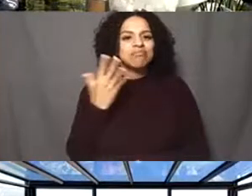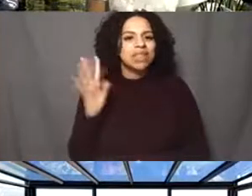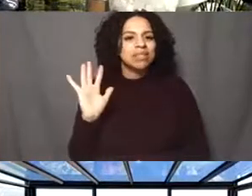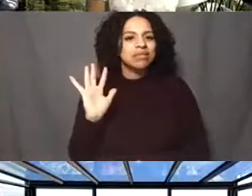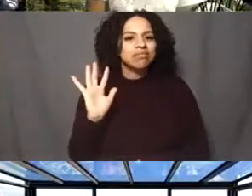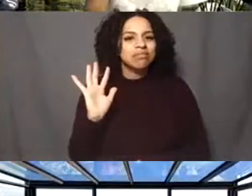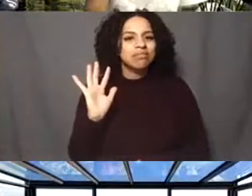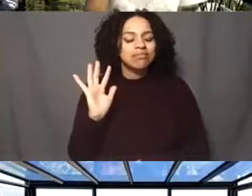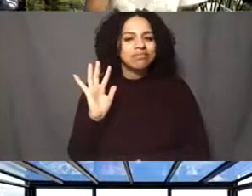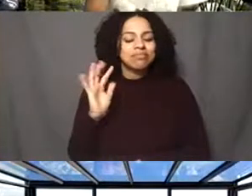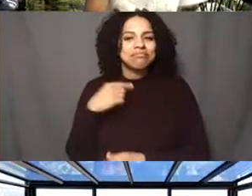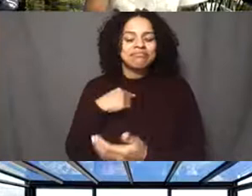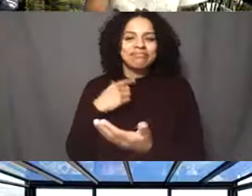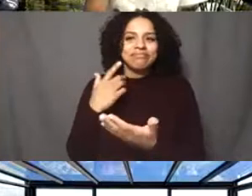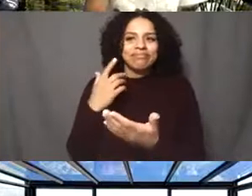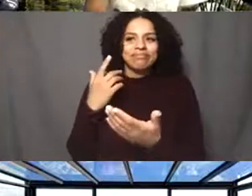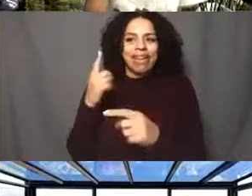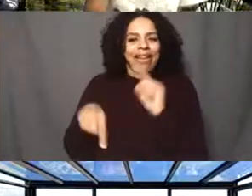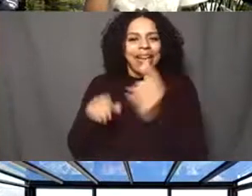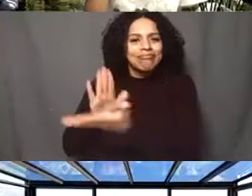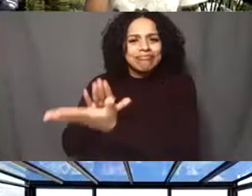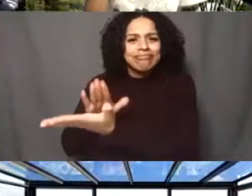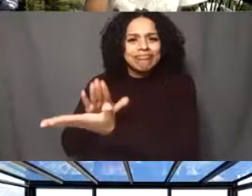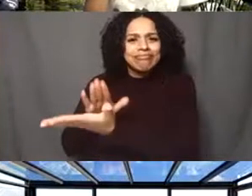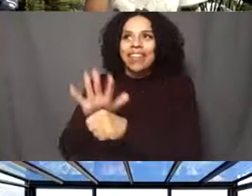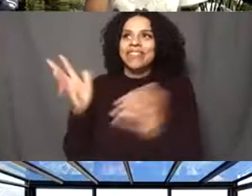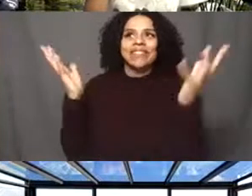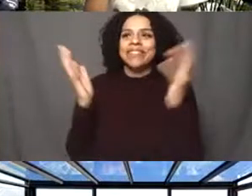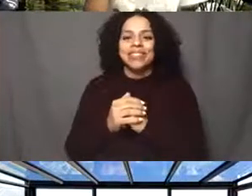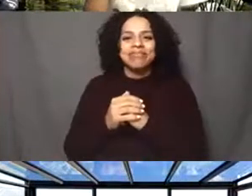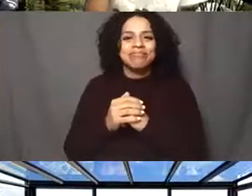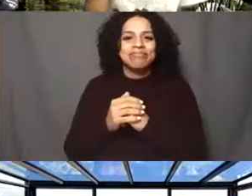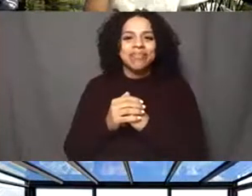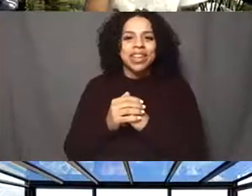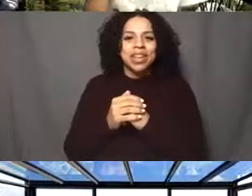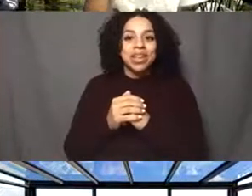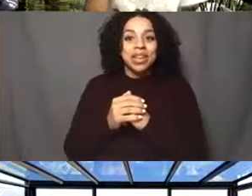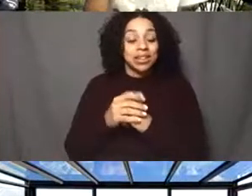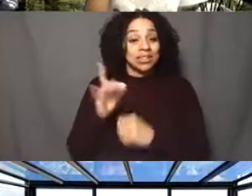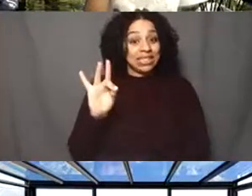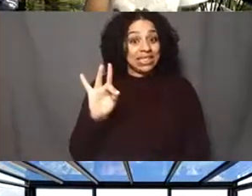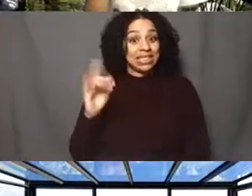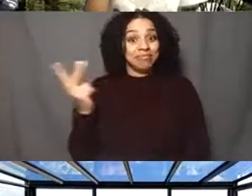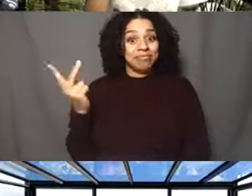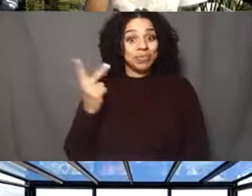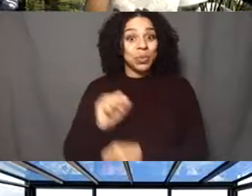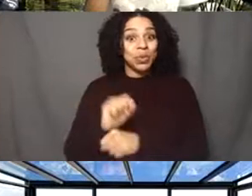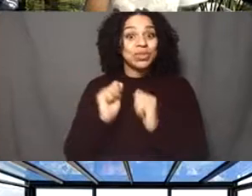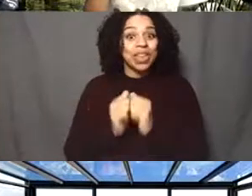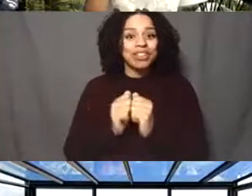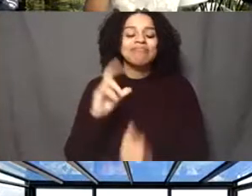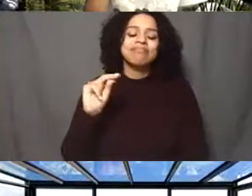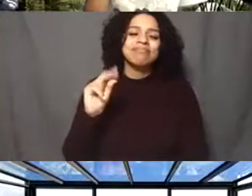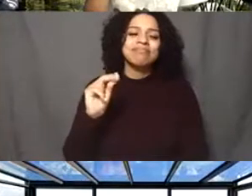I can't give enough praise. Now, have I ever worked with her? No, and that's a bit of a sore spot for me